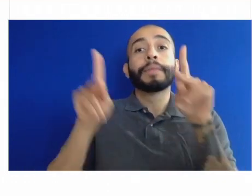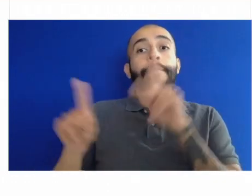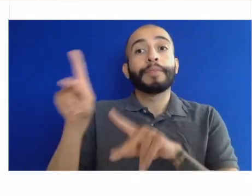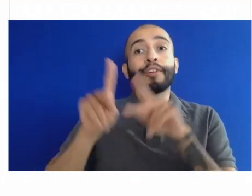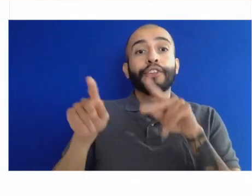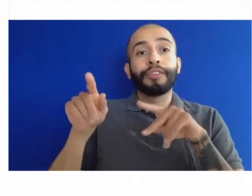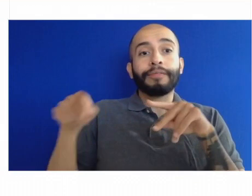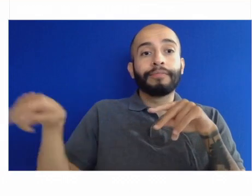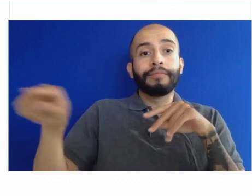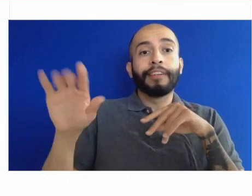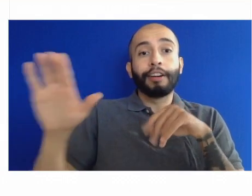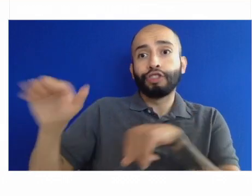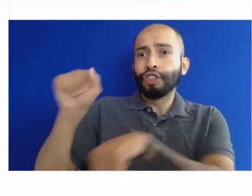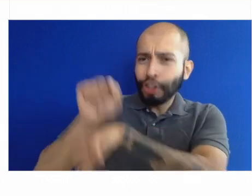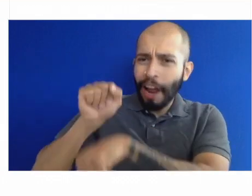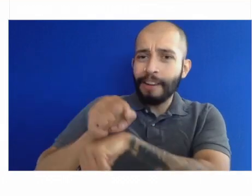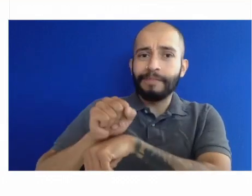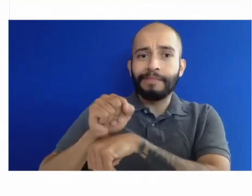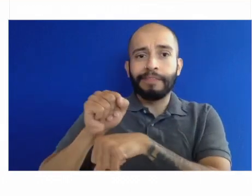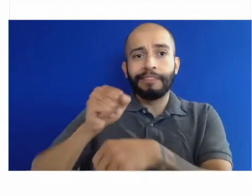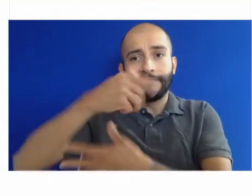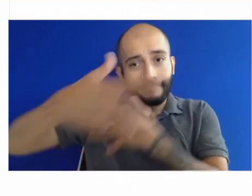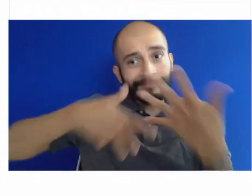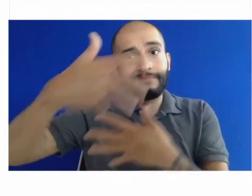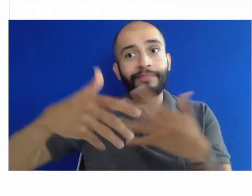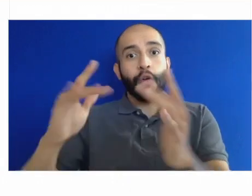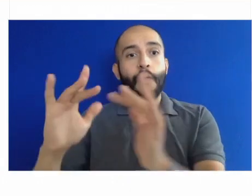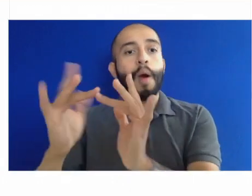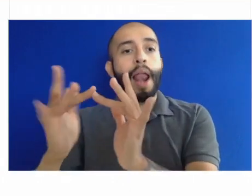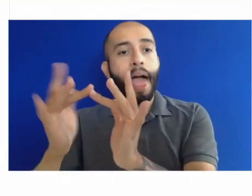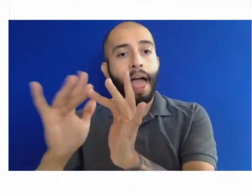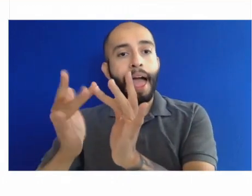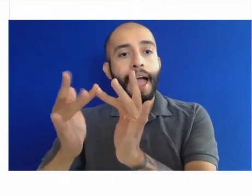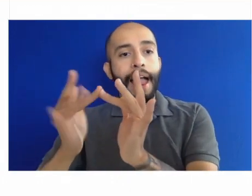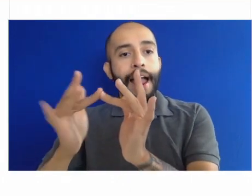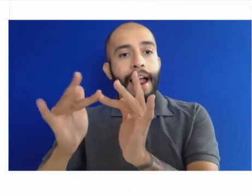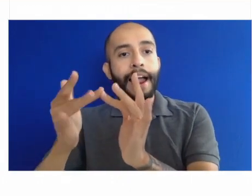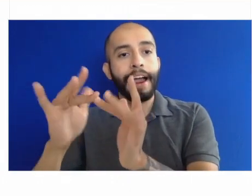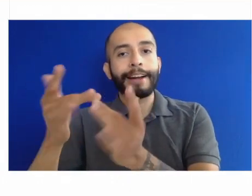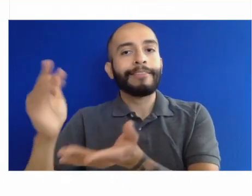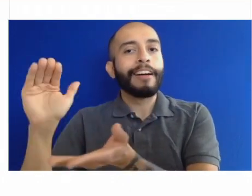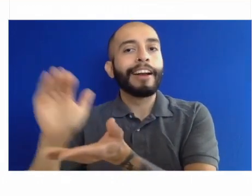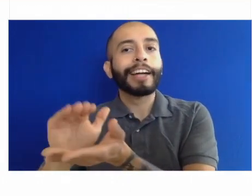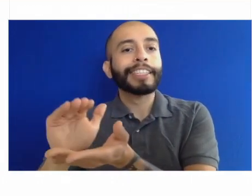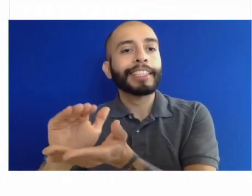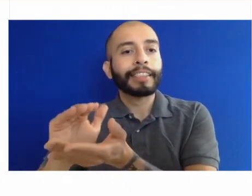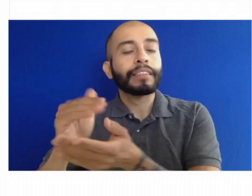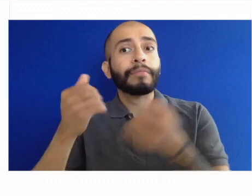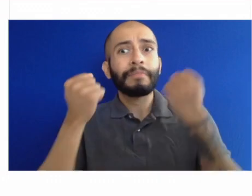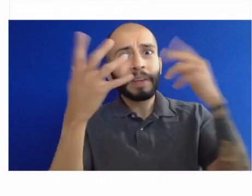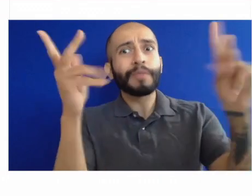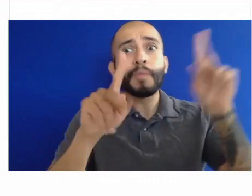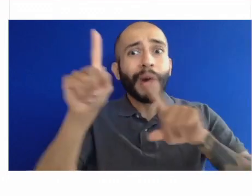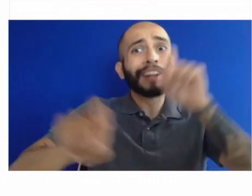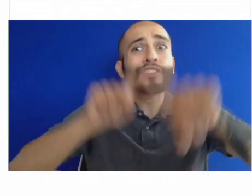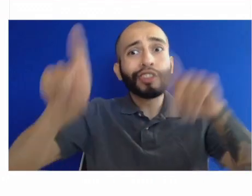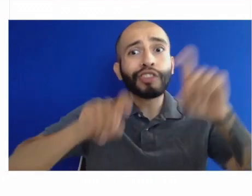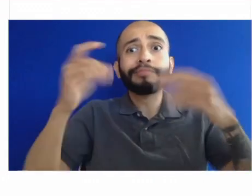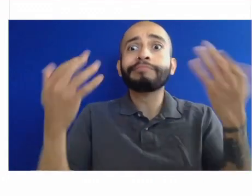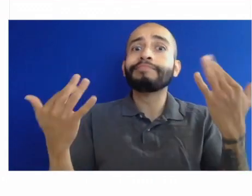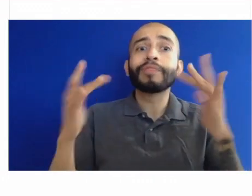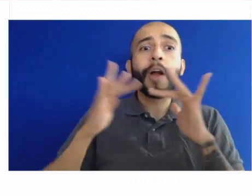have questions as the misinformation is coming in. And so I think that building up